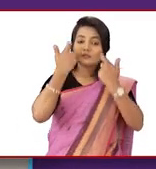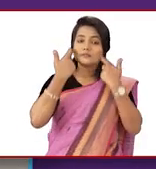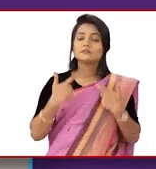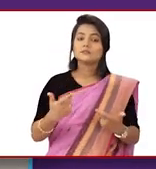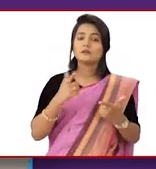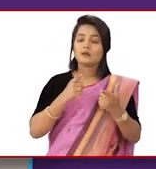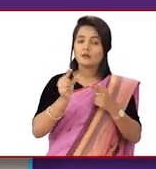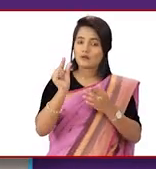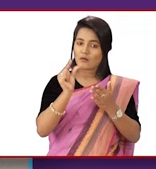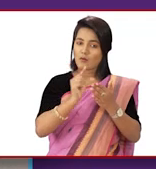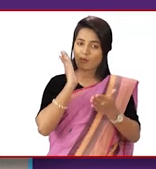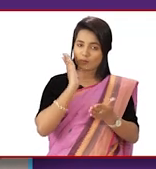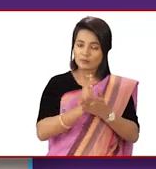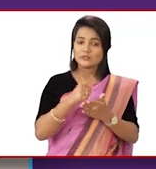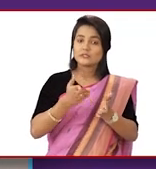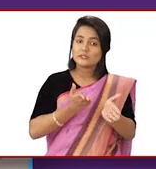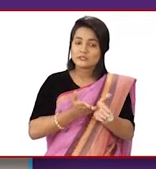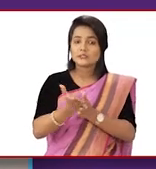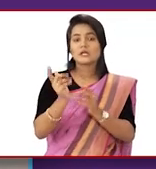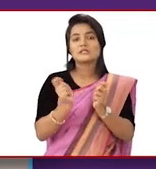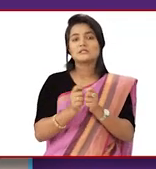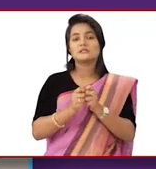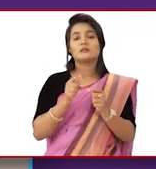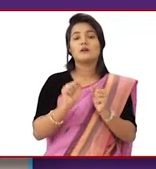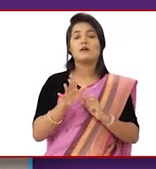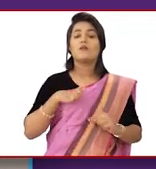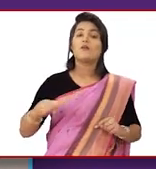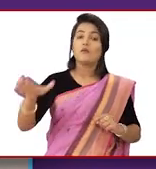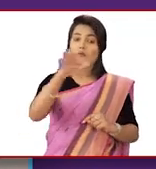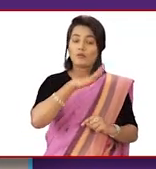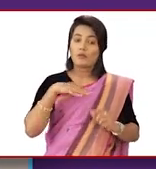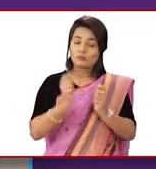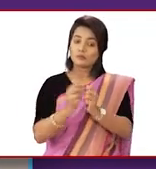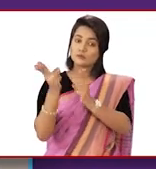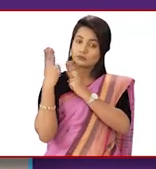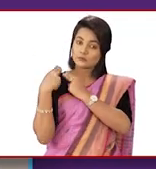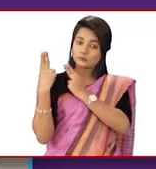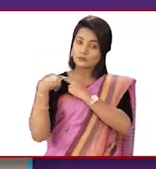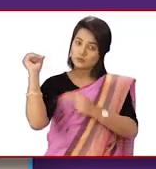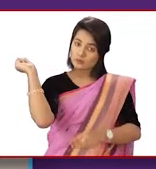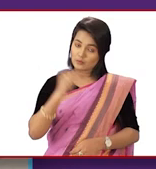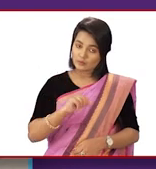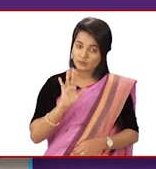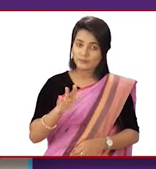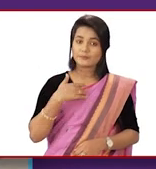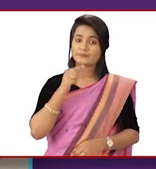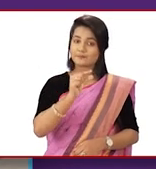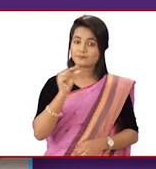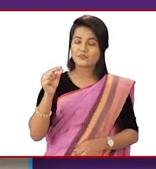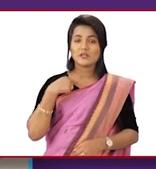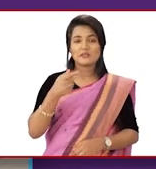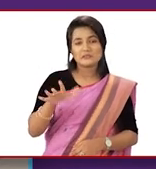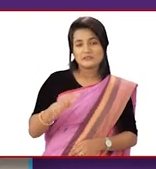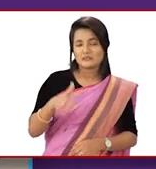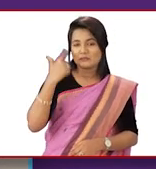never conclude. This has to be an ongoing journey. All of us has to adapt to it, has to play our parts. And then I